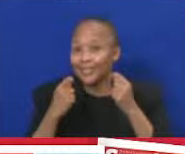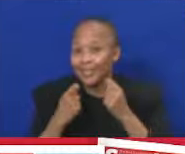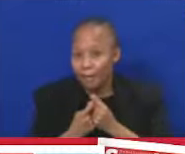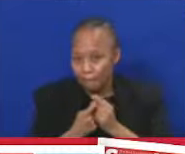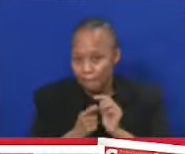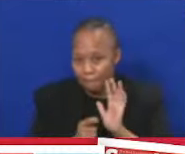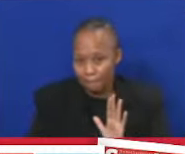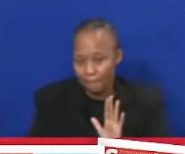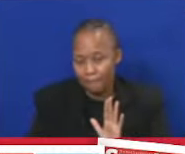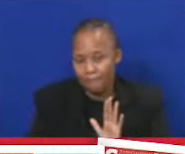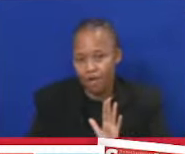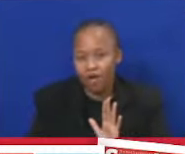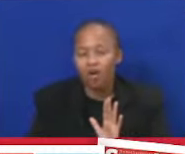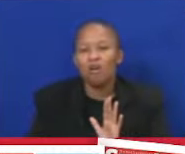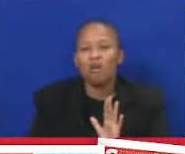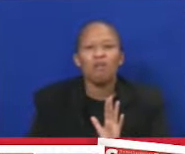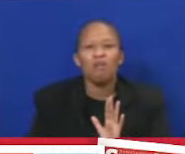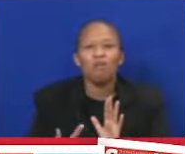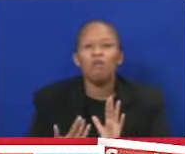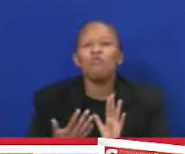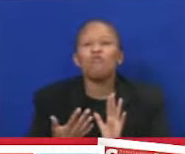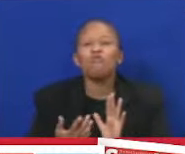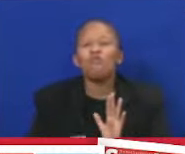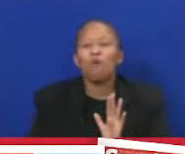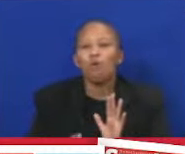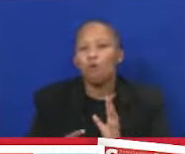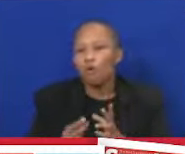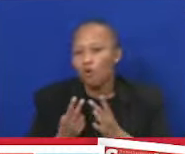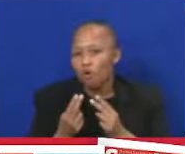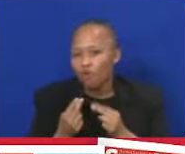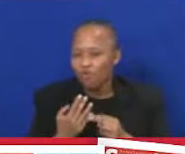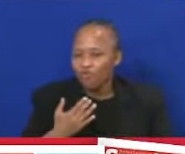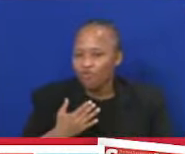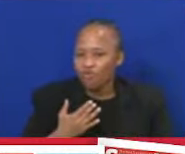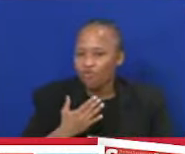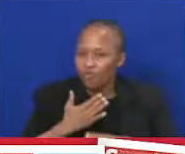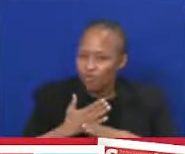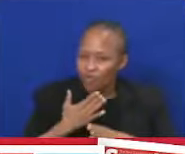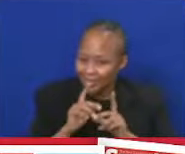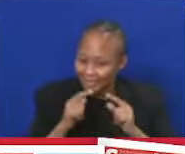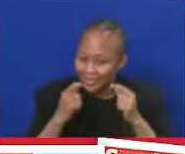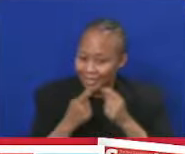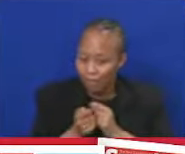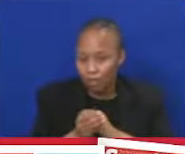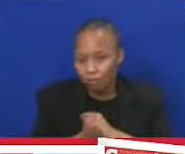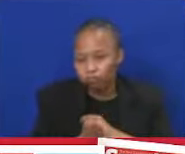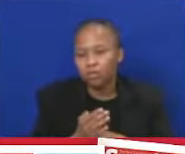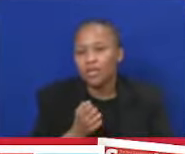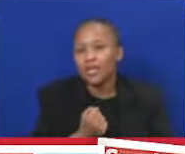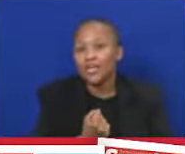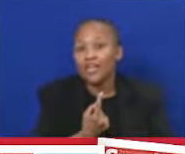for the new taskings in Gauteng. Thank you, Commissioners.